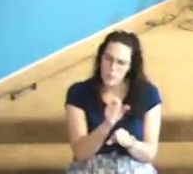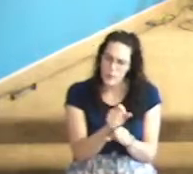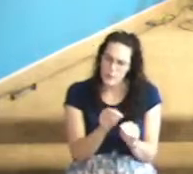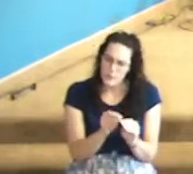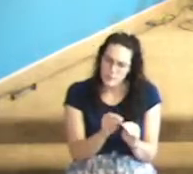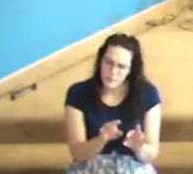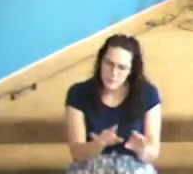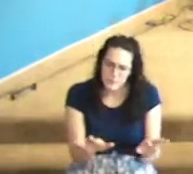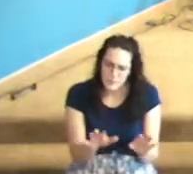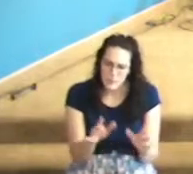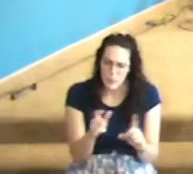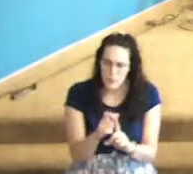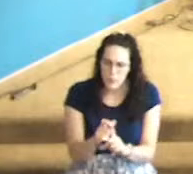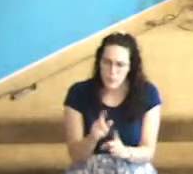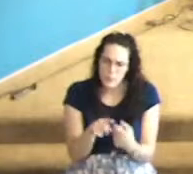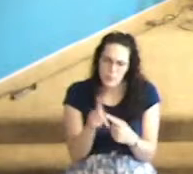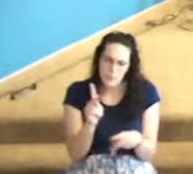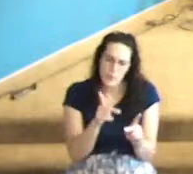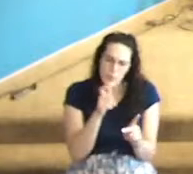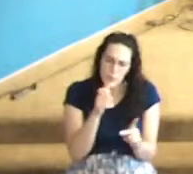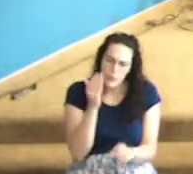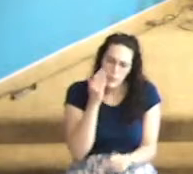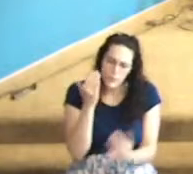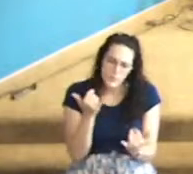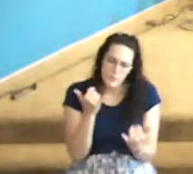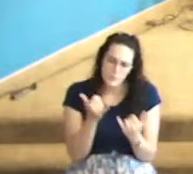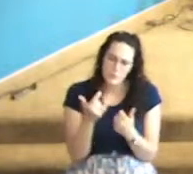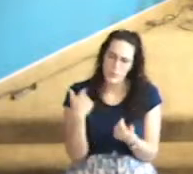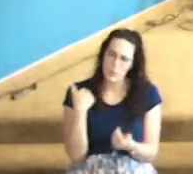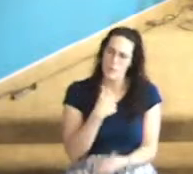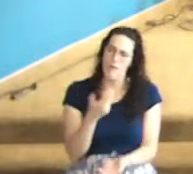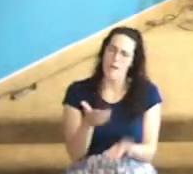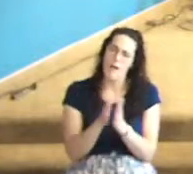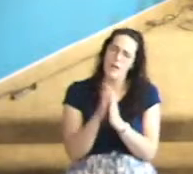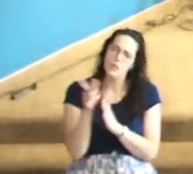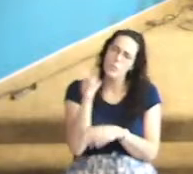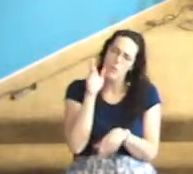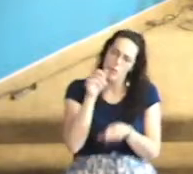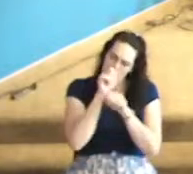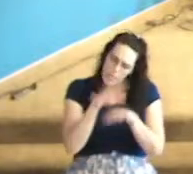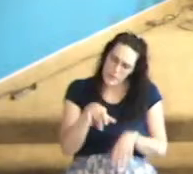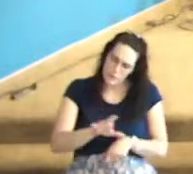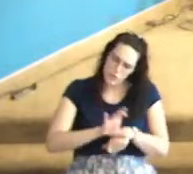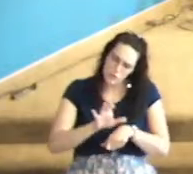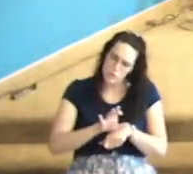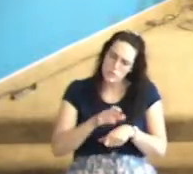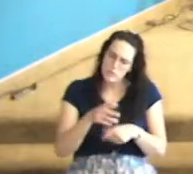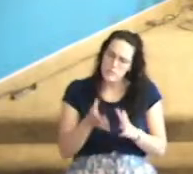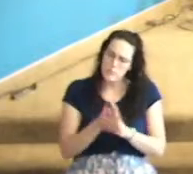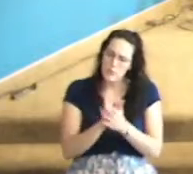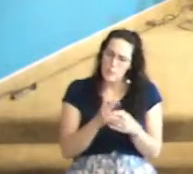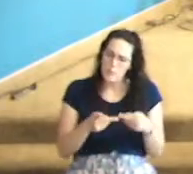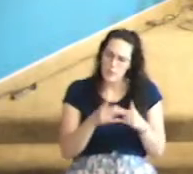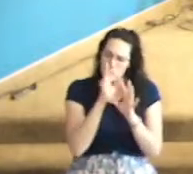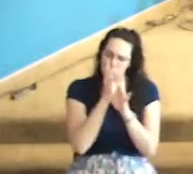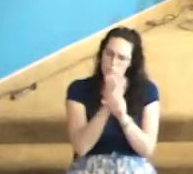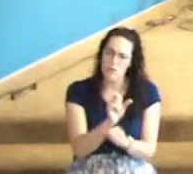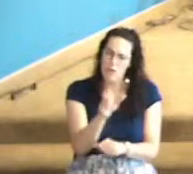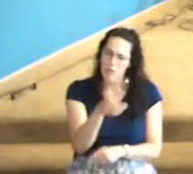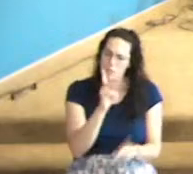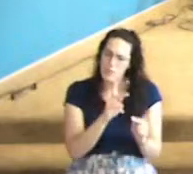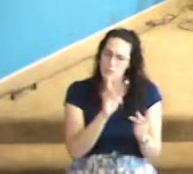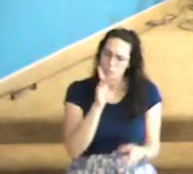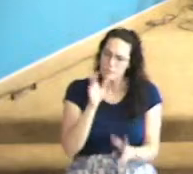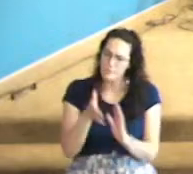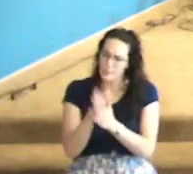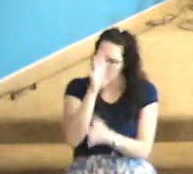we just ask you to bless this church so it's a place that attracts others to faith in Jesus.